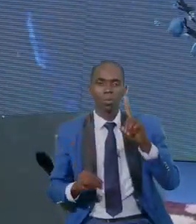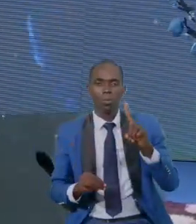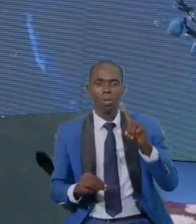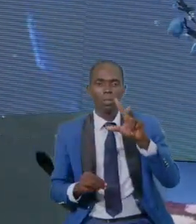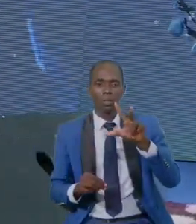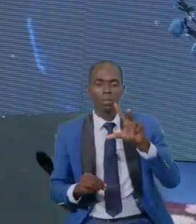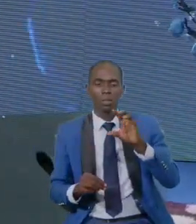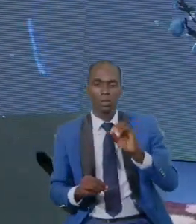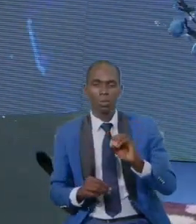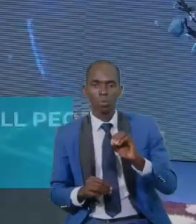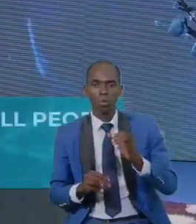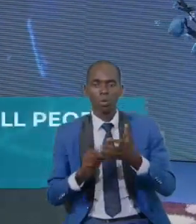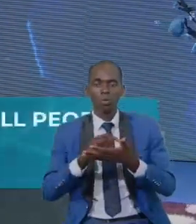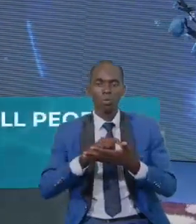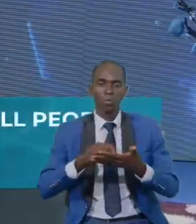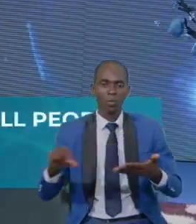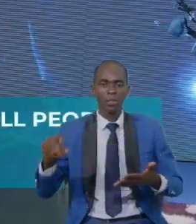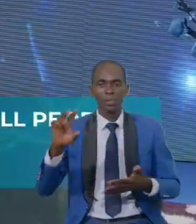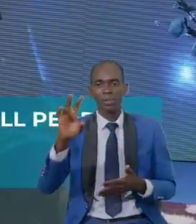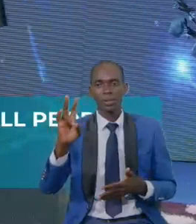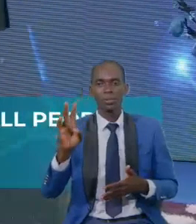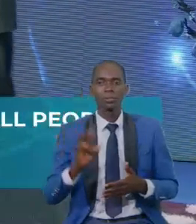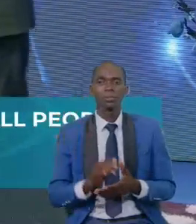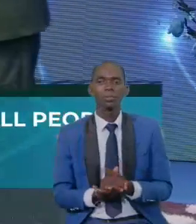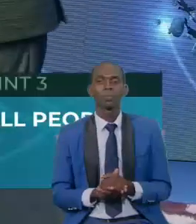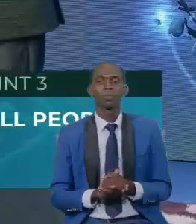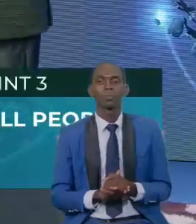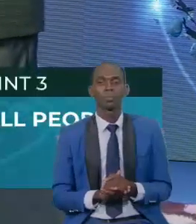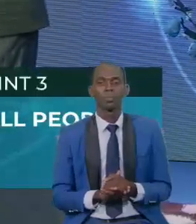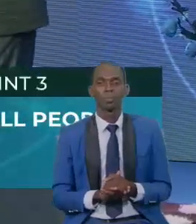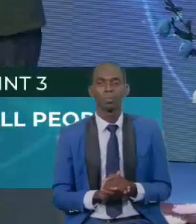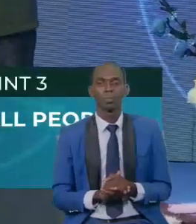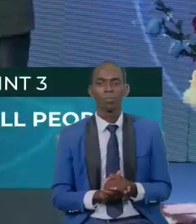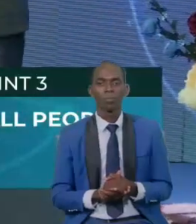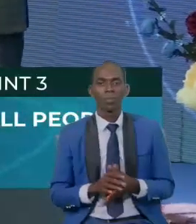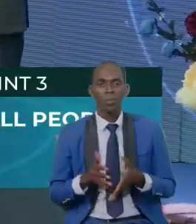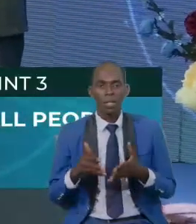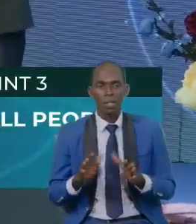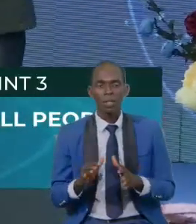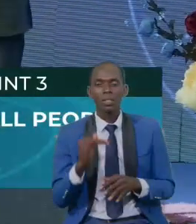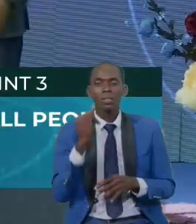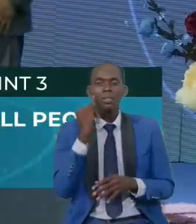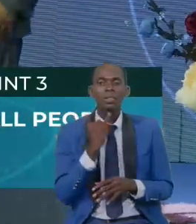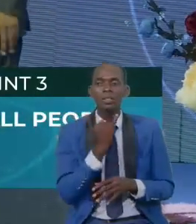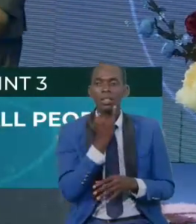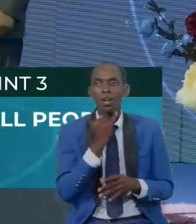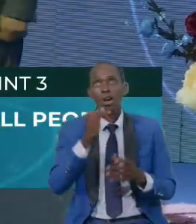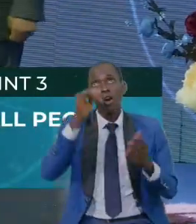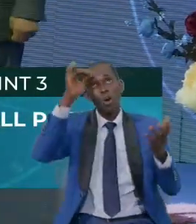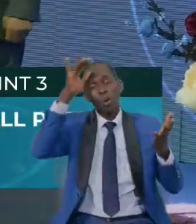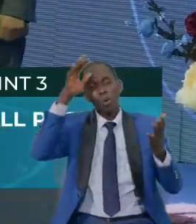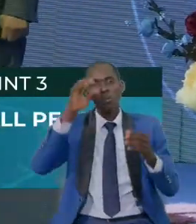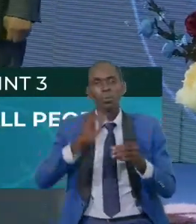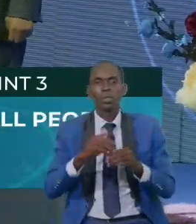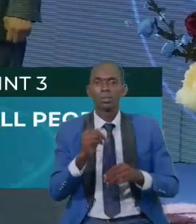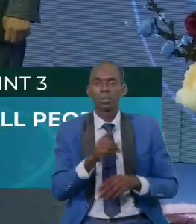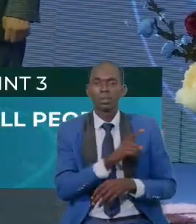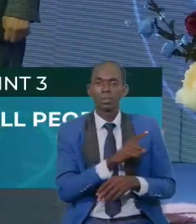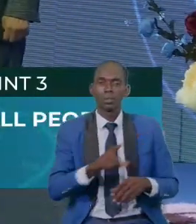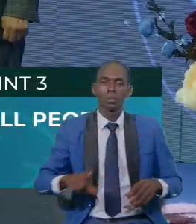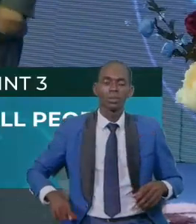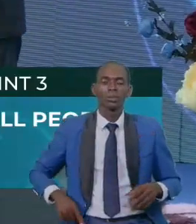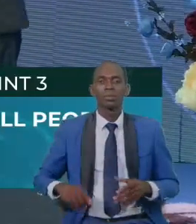And I'm reading there from verse 7. Let Israel hope in the Lord.